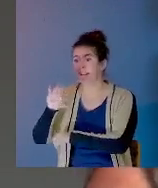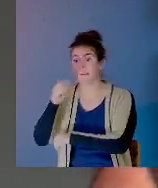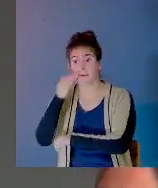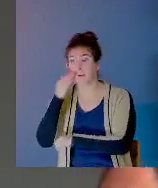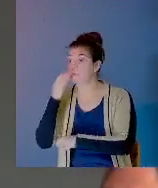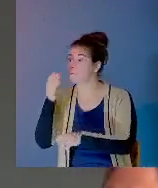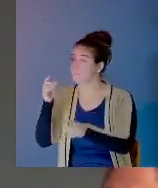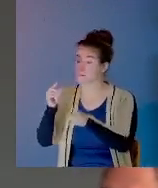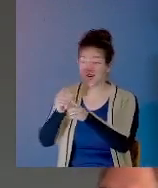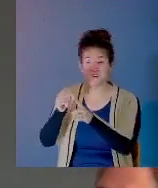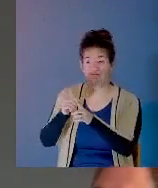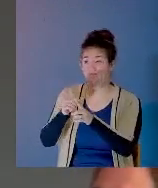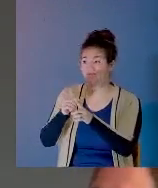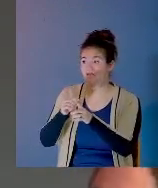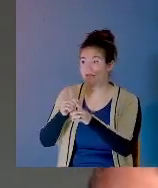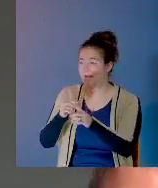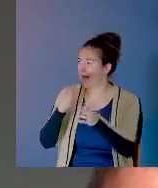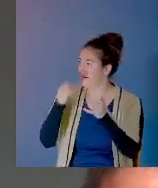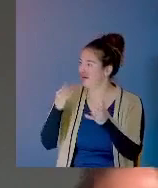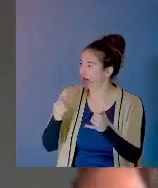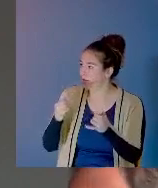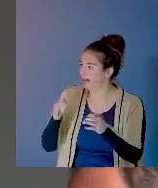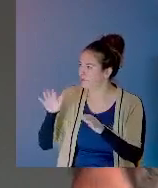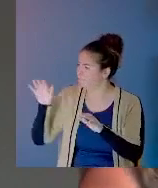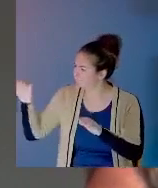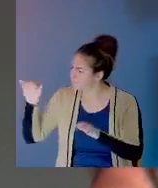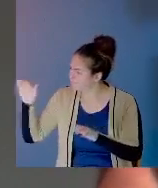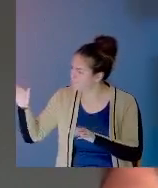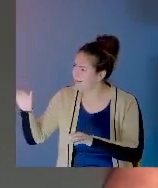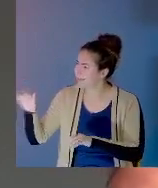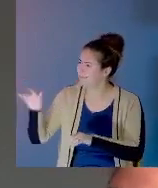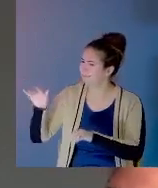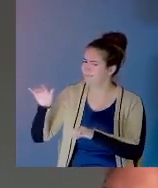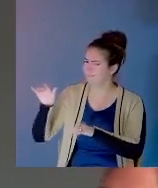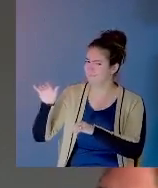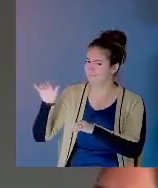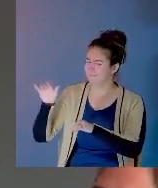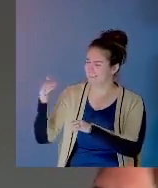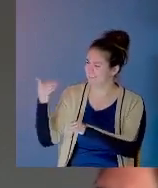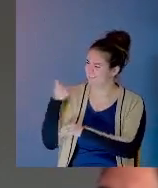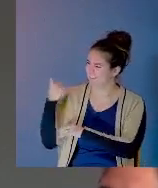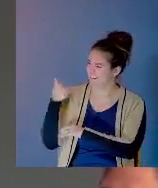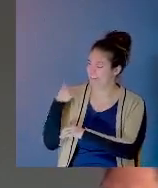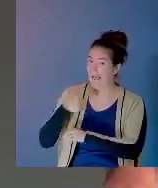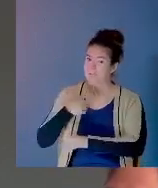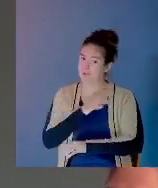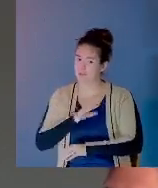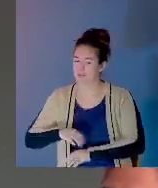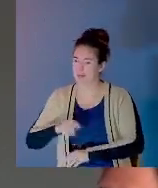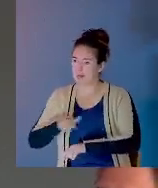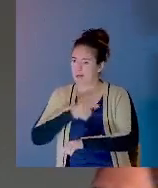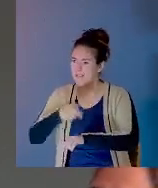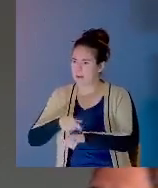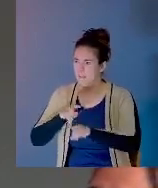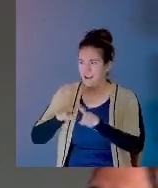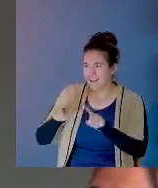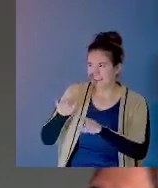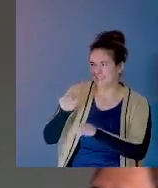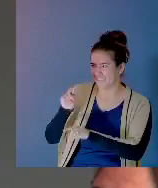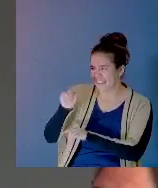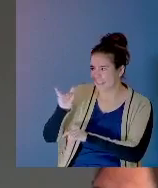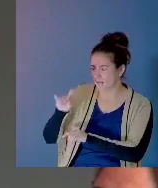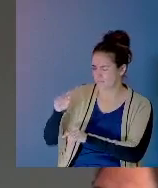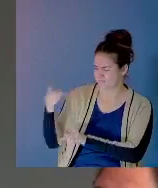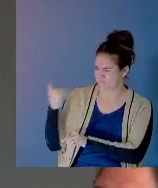he calls me on it now because I've been a Christian for a really long time. And he's like, wait a second, you're really a Christian. Like, why are you